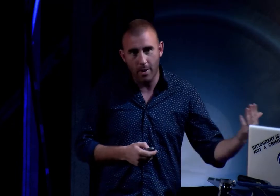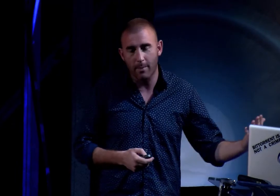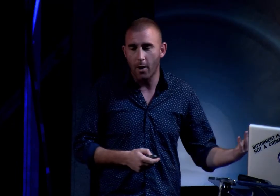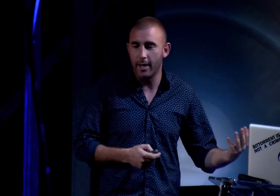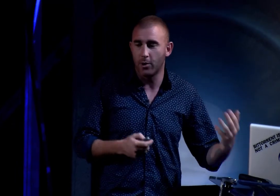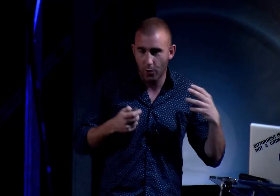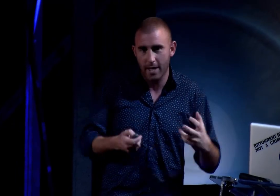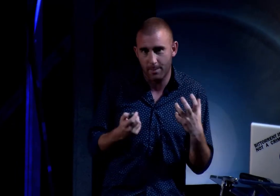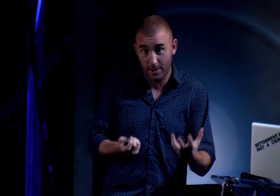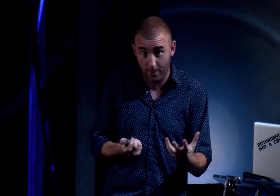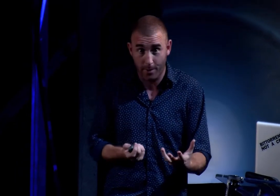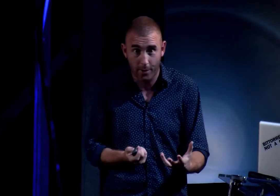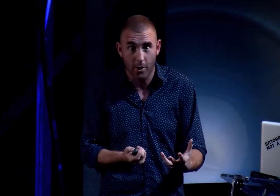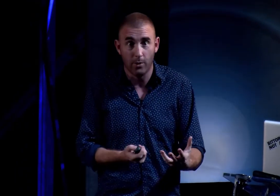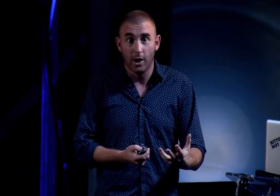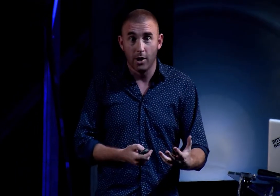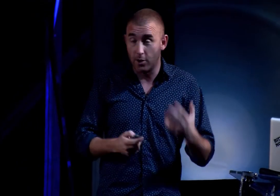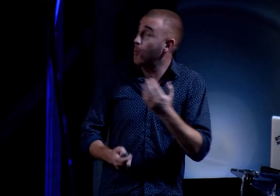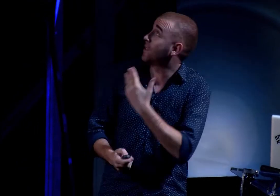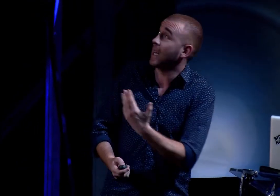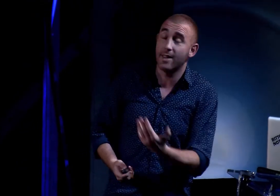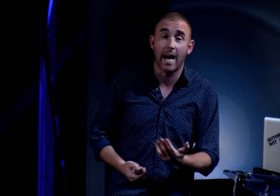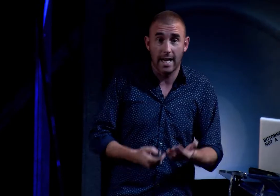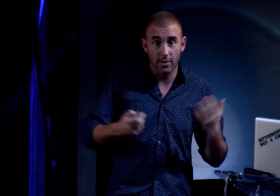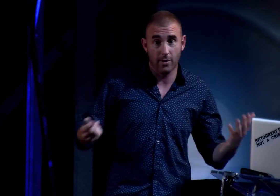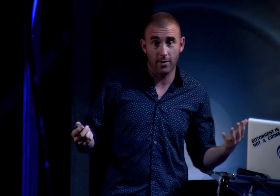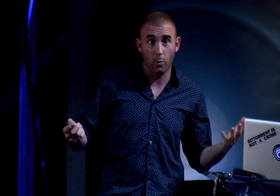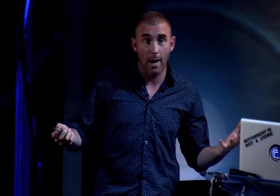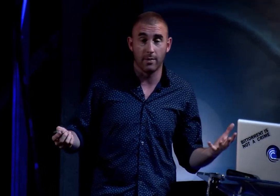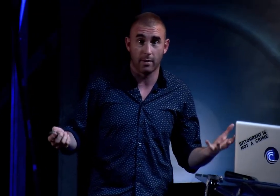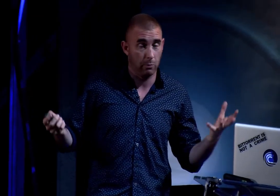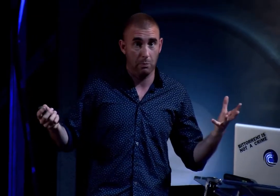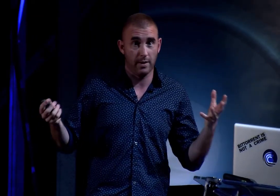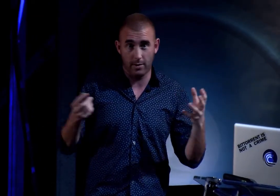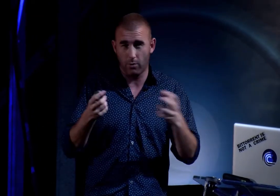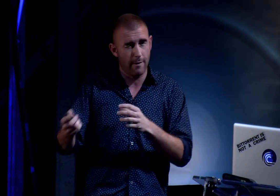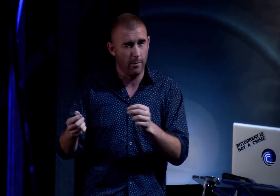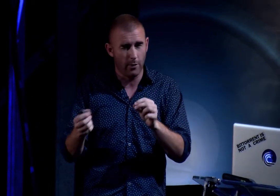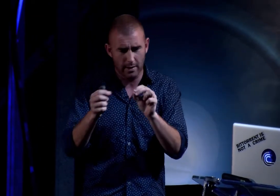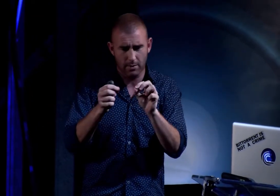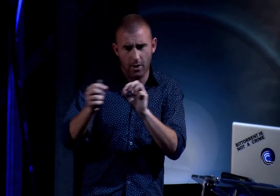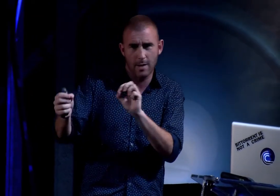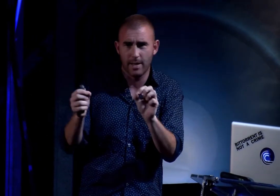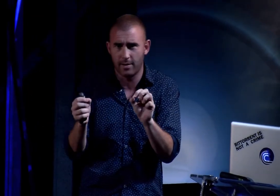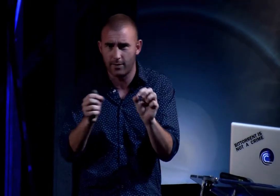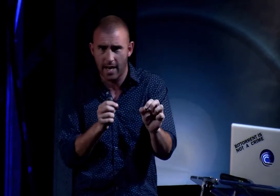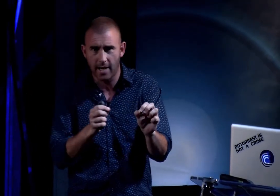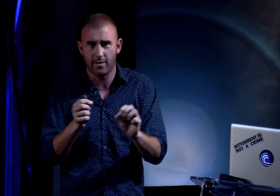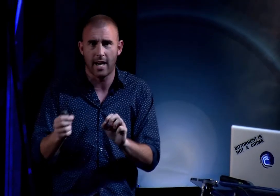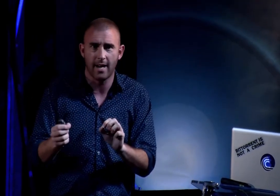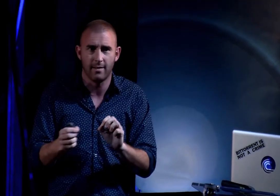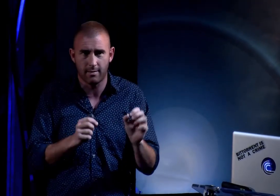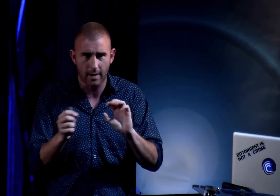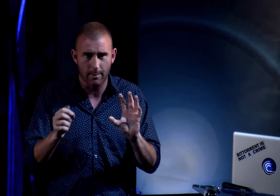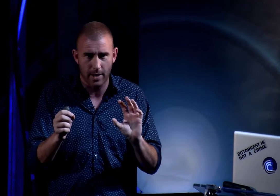Our founder, Bram Cohen, created the BitTorrent protocol to do exactly that. He looked at the web and was like, this is great for moving tiny pieces of